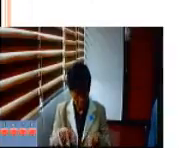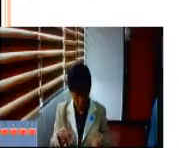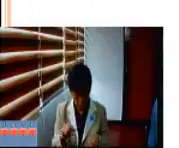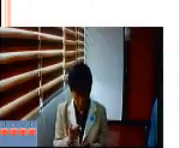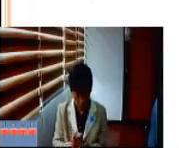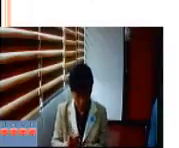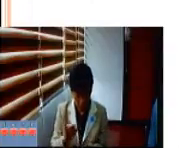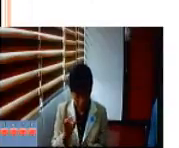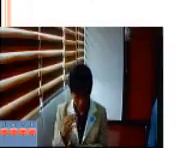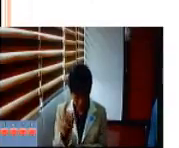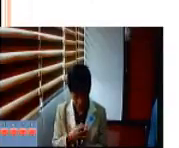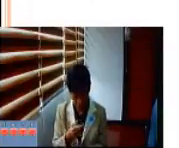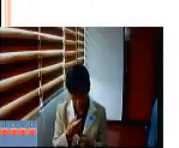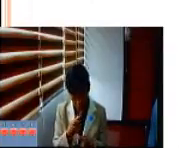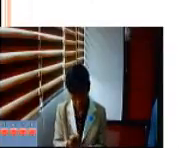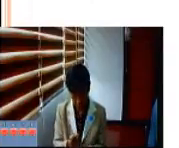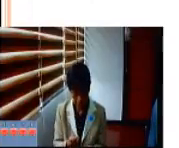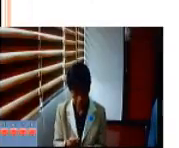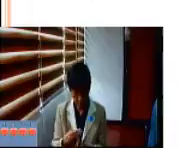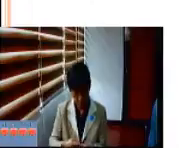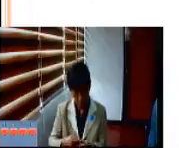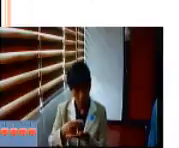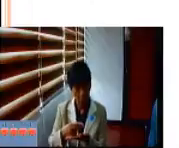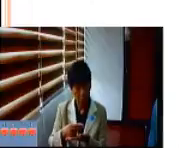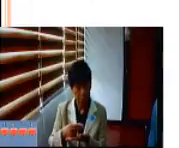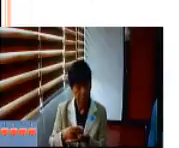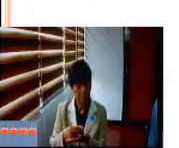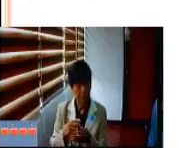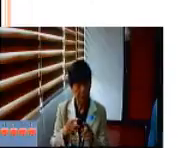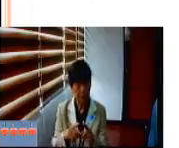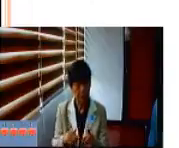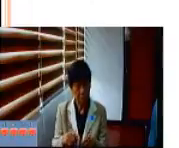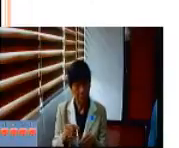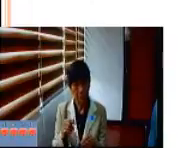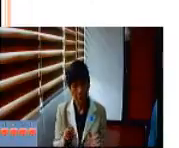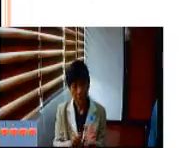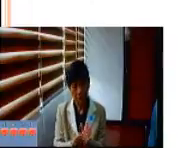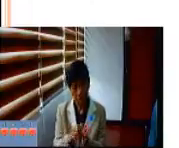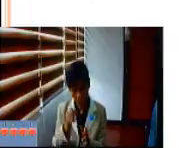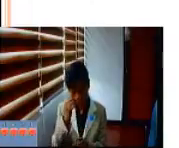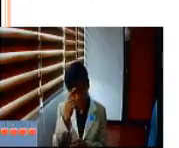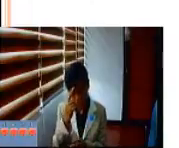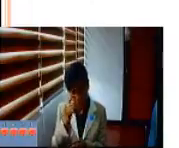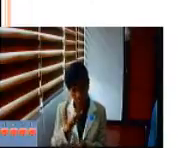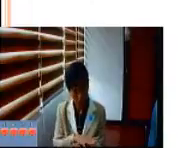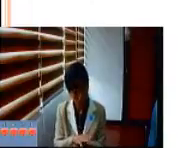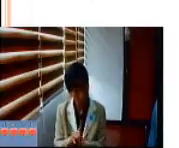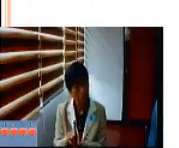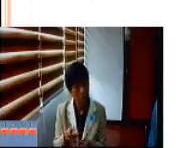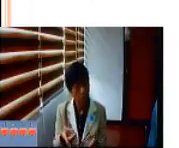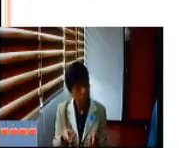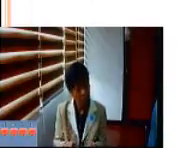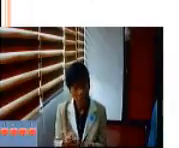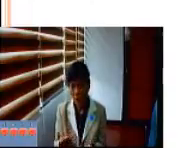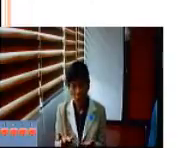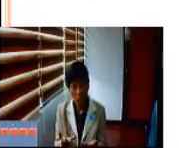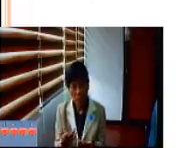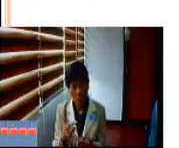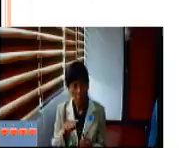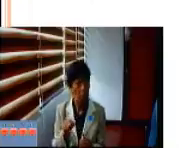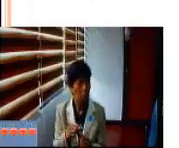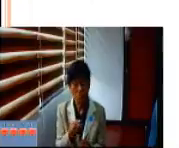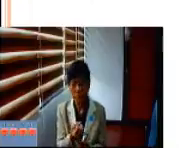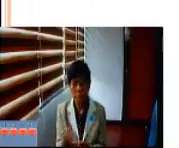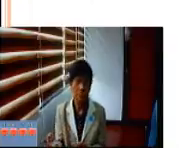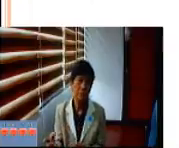terms of understanding the effects and is it happening, where, when, how many, et cetera, et